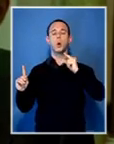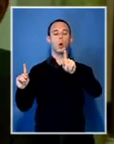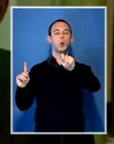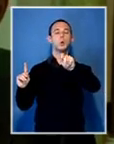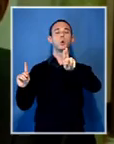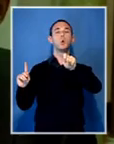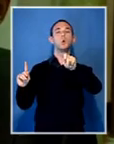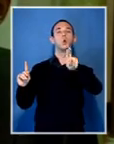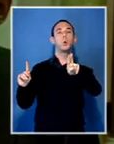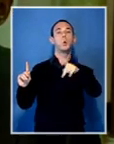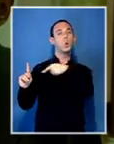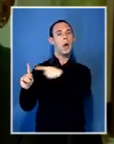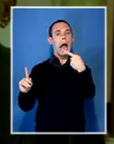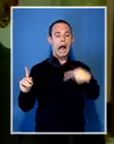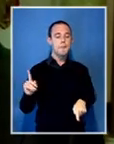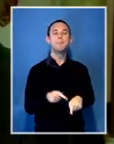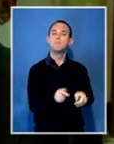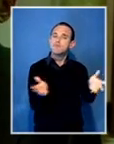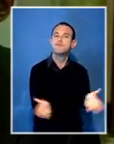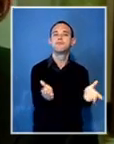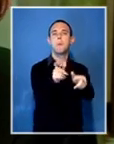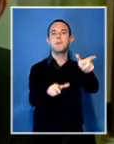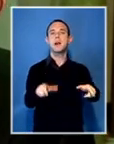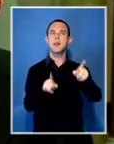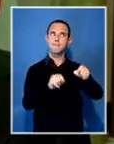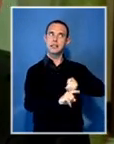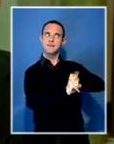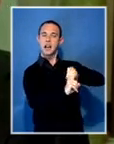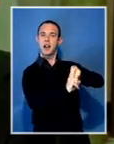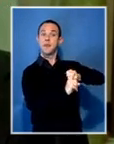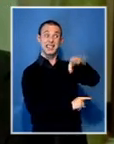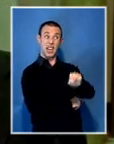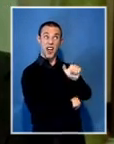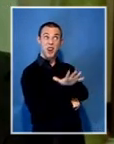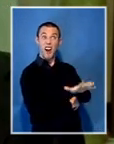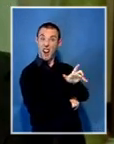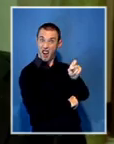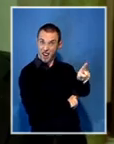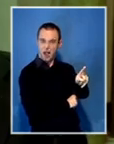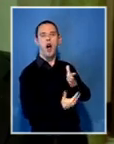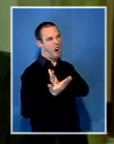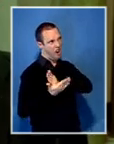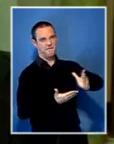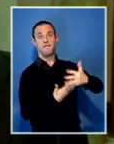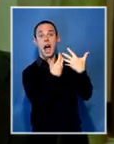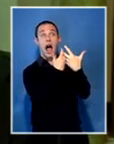had 250,000 people there, perhaps the biggest demonstration on an international issue that Britain has ever